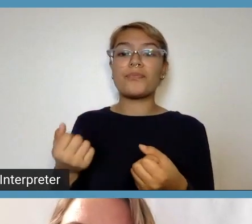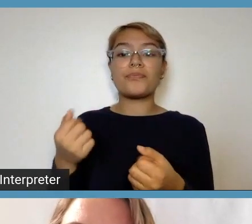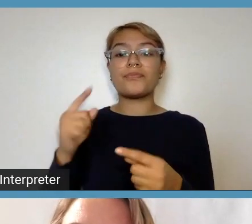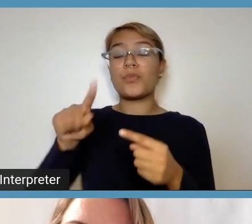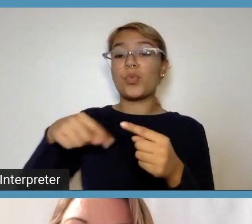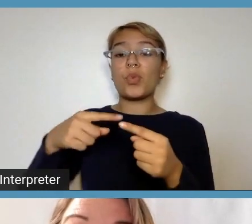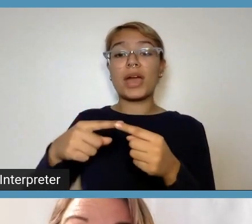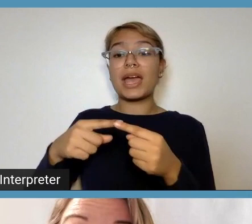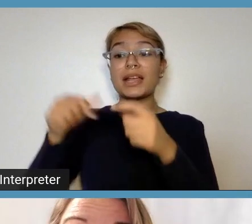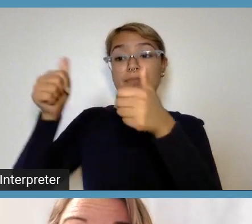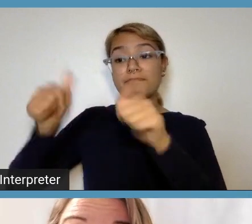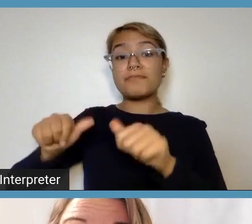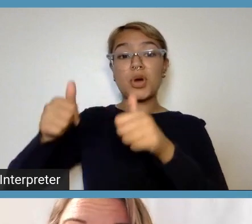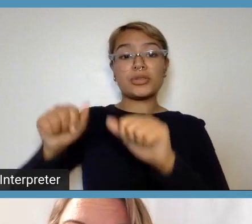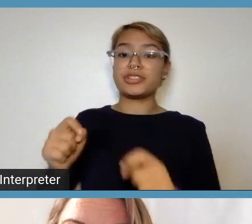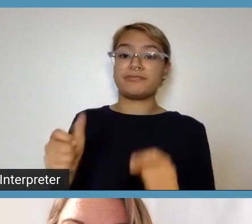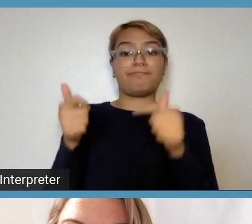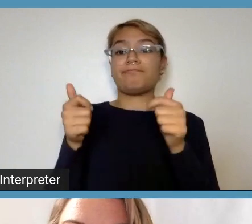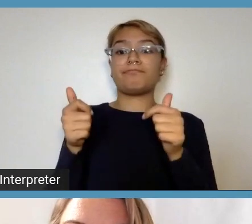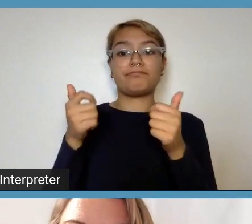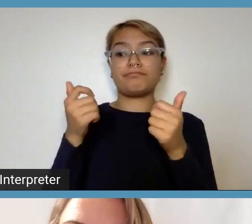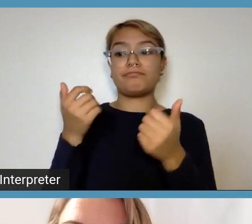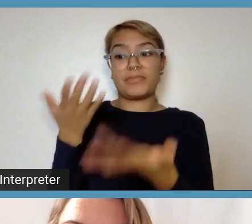That's a good, I'm interested in this one too.